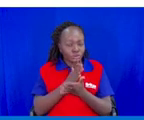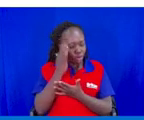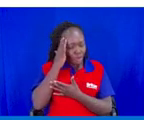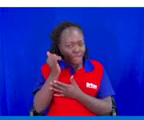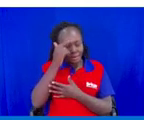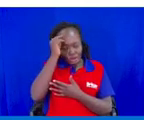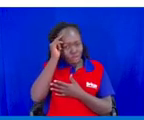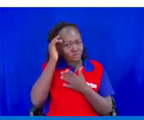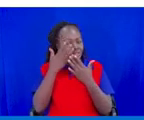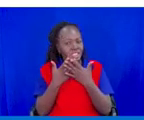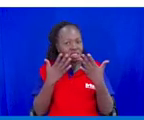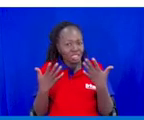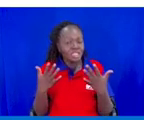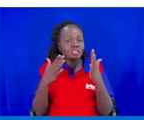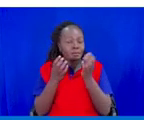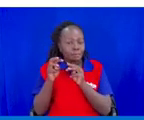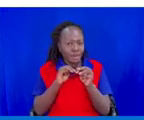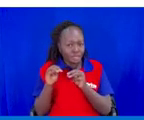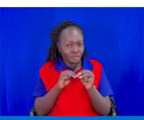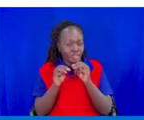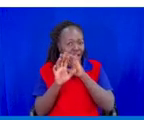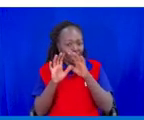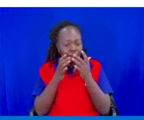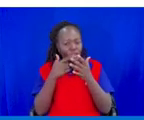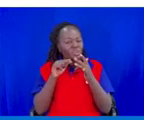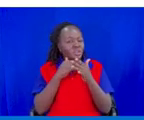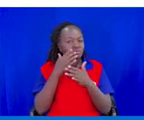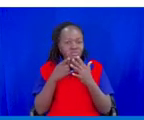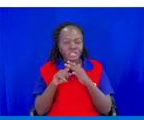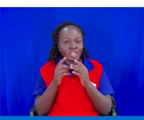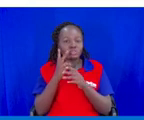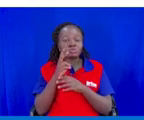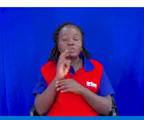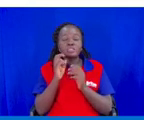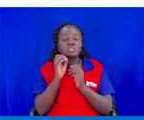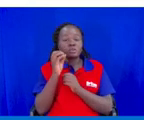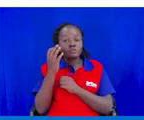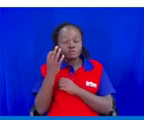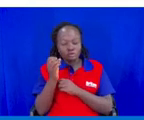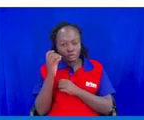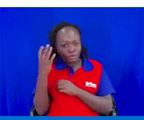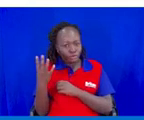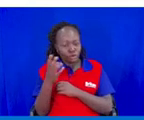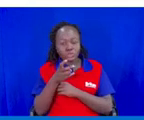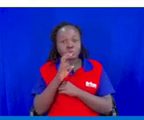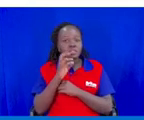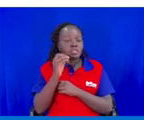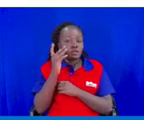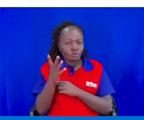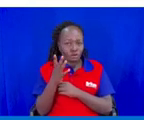company. We were set up in the year 2004, so we are approximately 16 years old, and we are